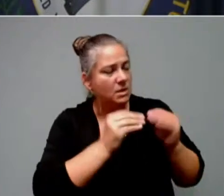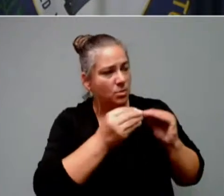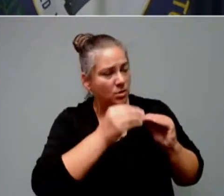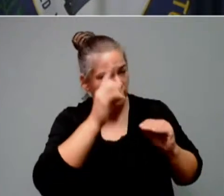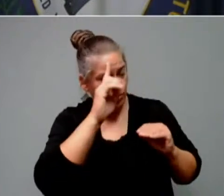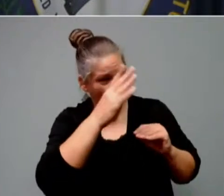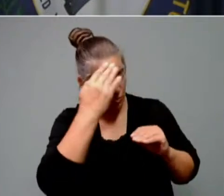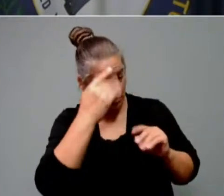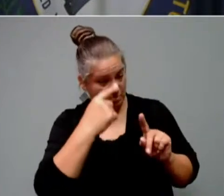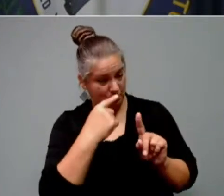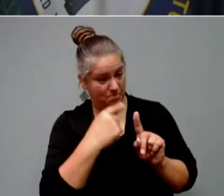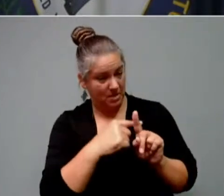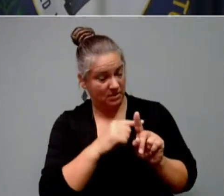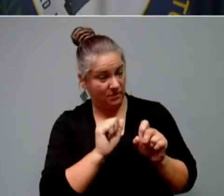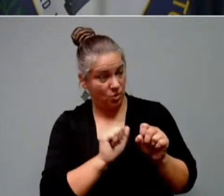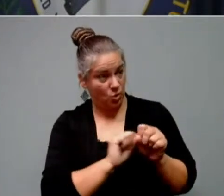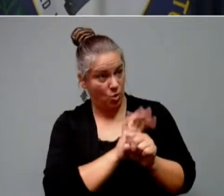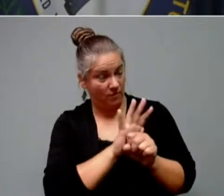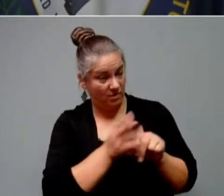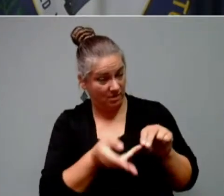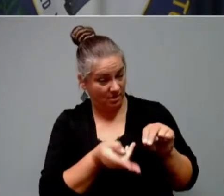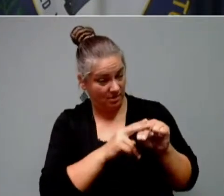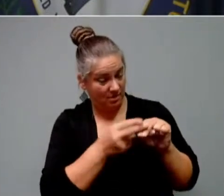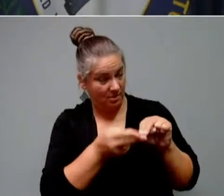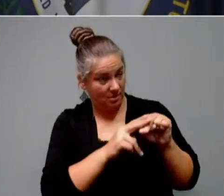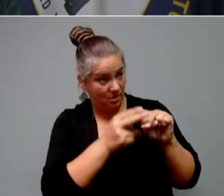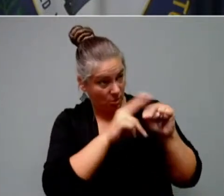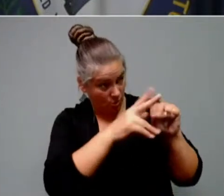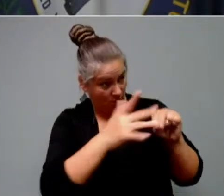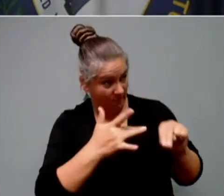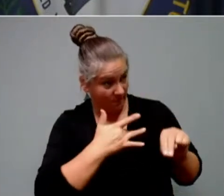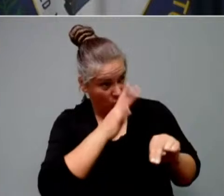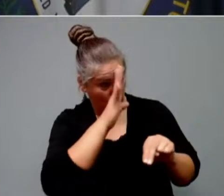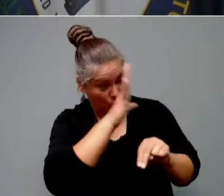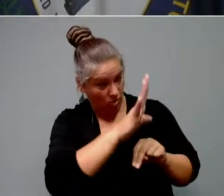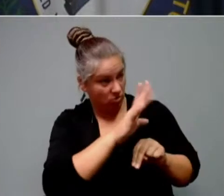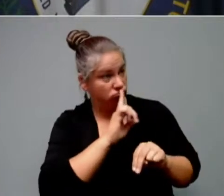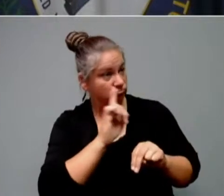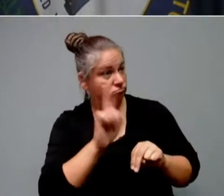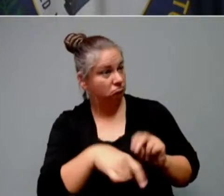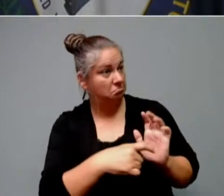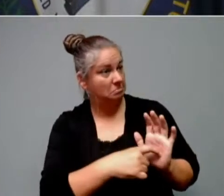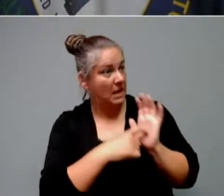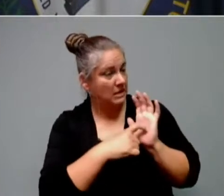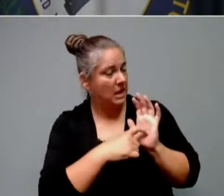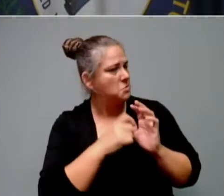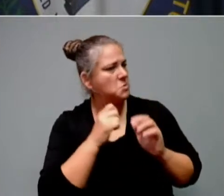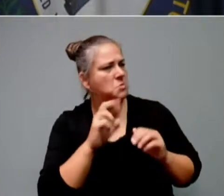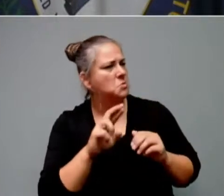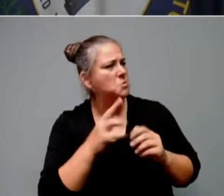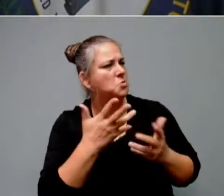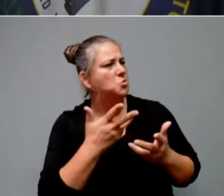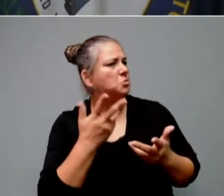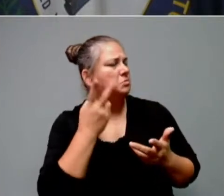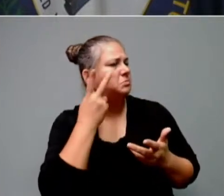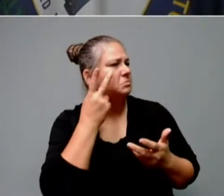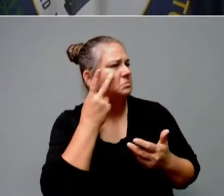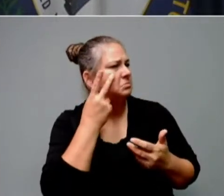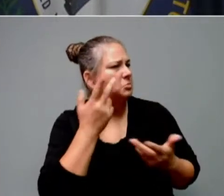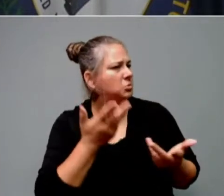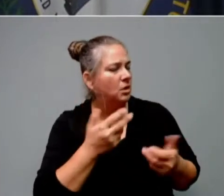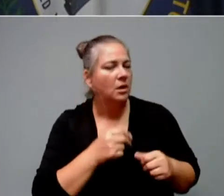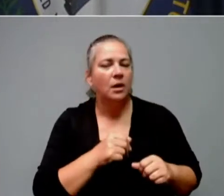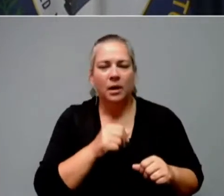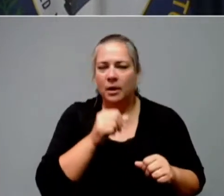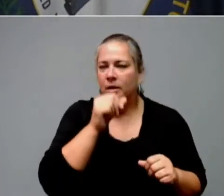cases increasing, do you anticipate issuing any mandates in the future, or are you kind of playing it by ear? So